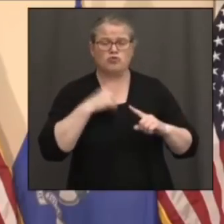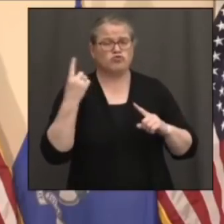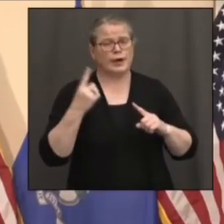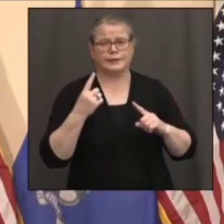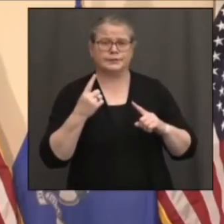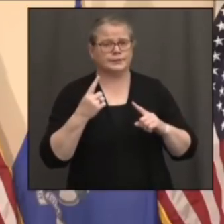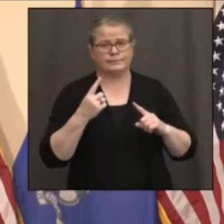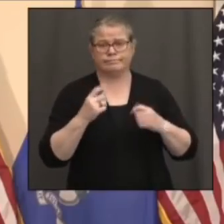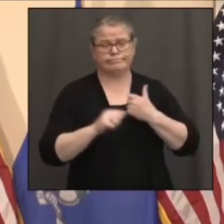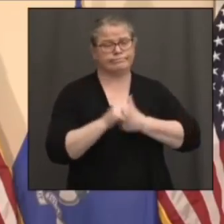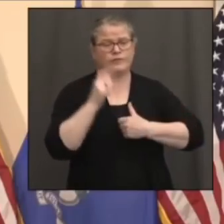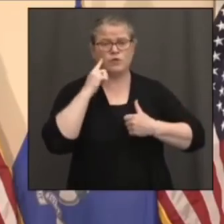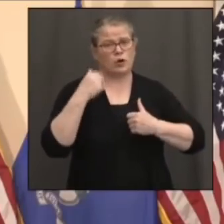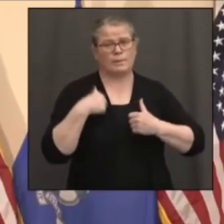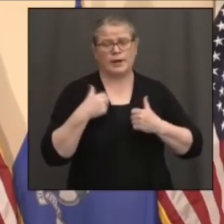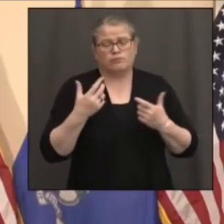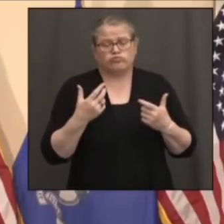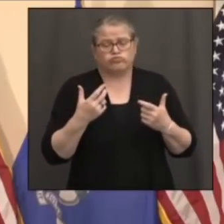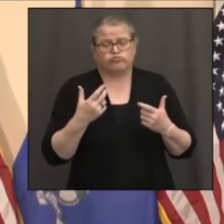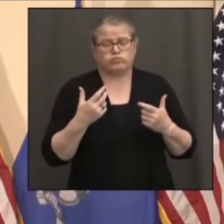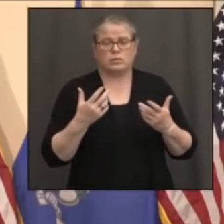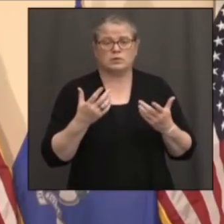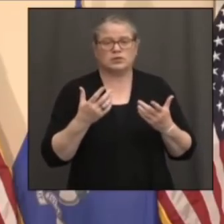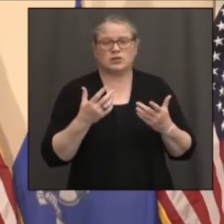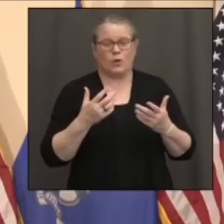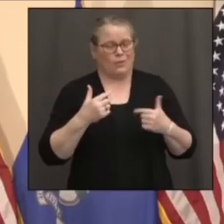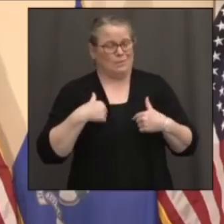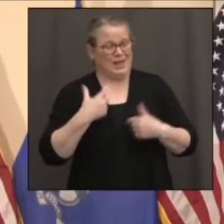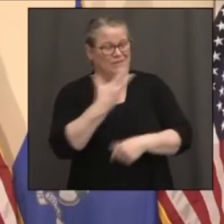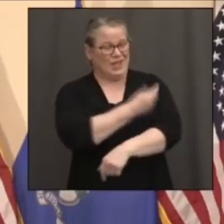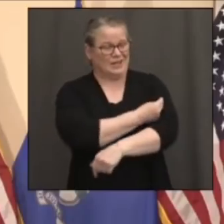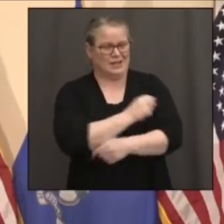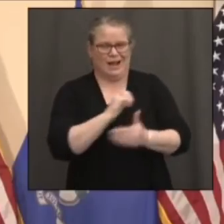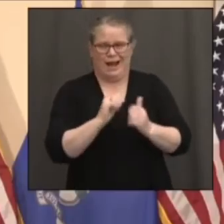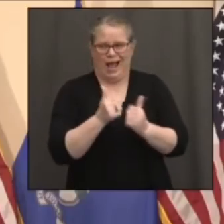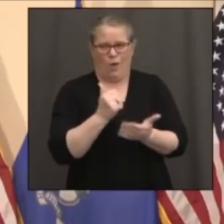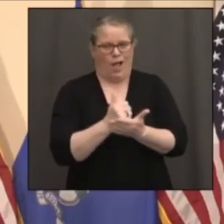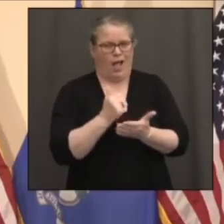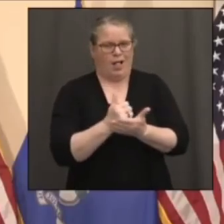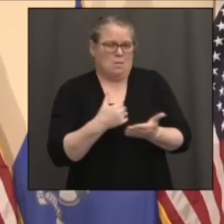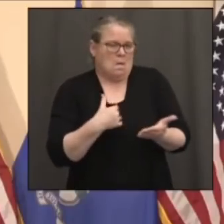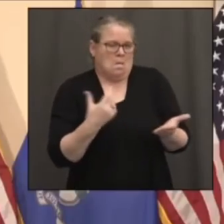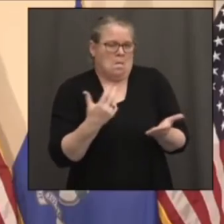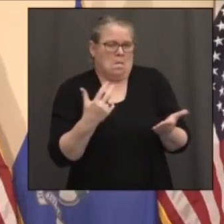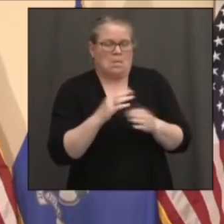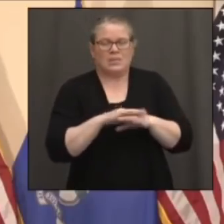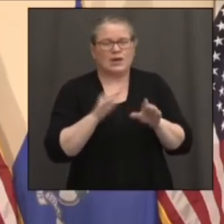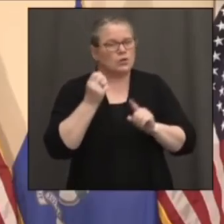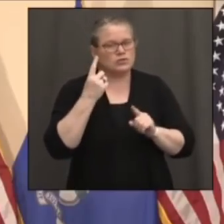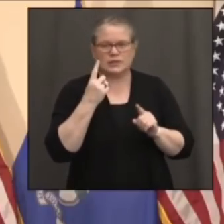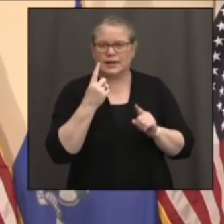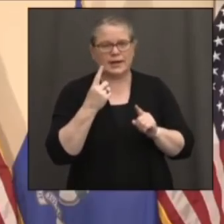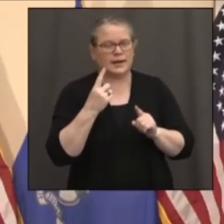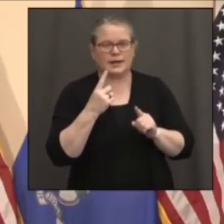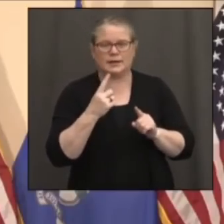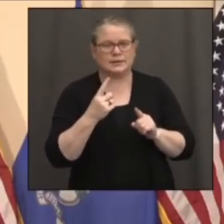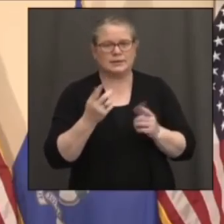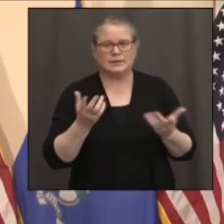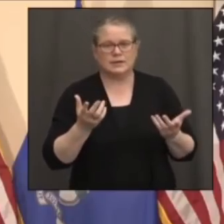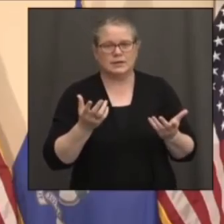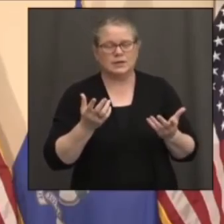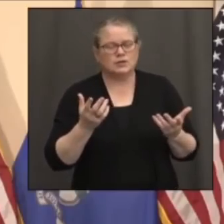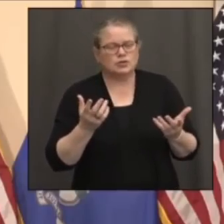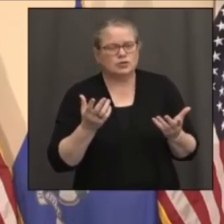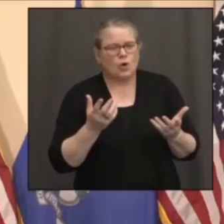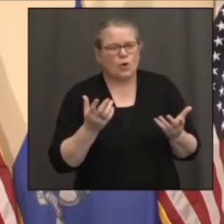fully understand how them being vaccinated is important to halting or slowing community transmission.